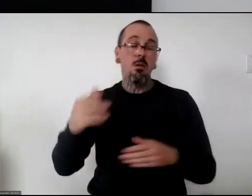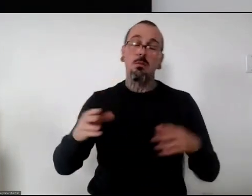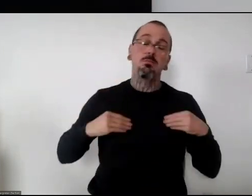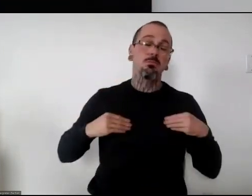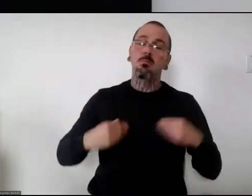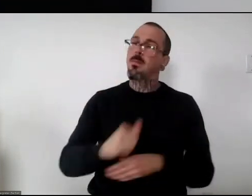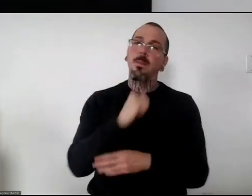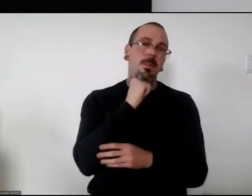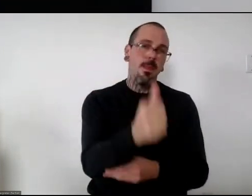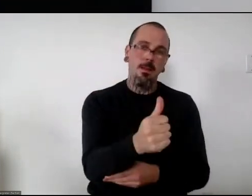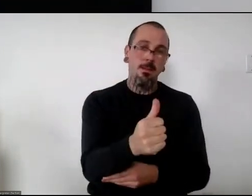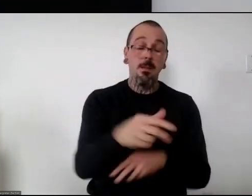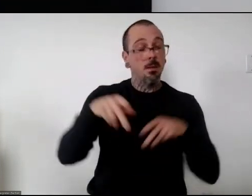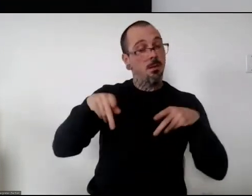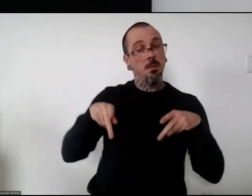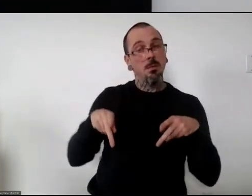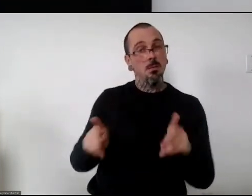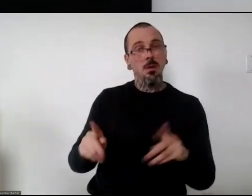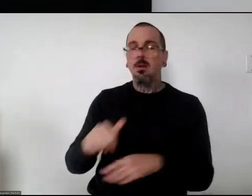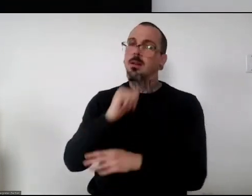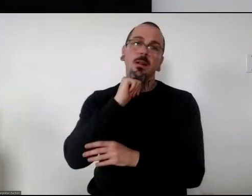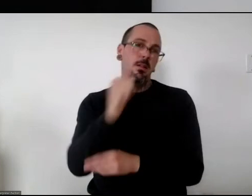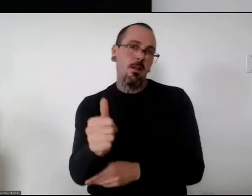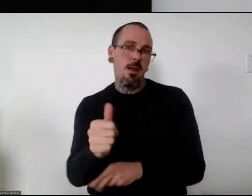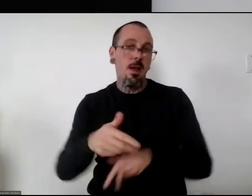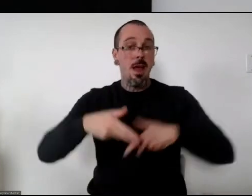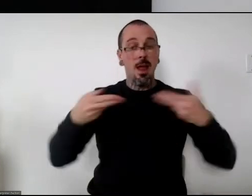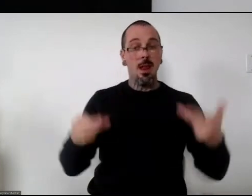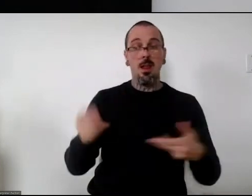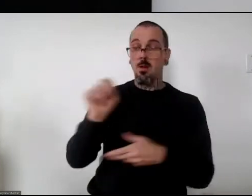here in Newfoundland and Labrador or across our country.